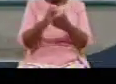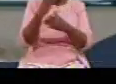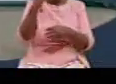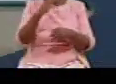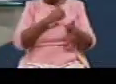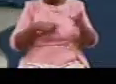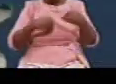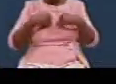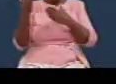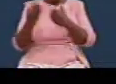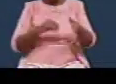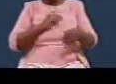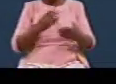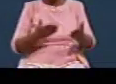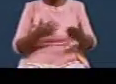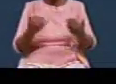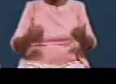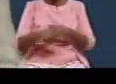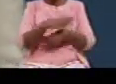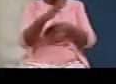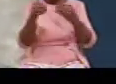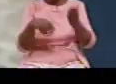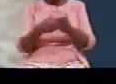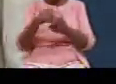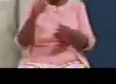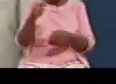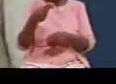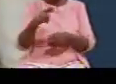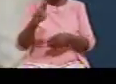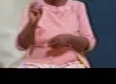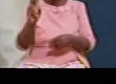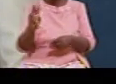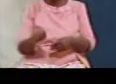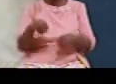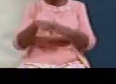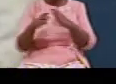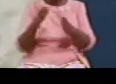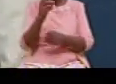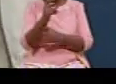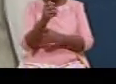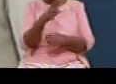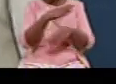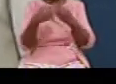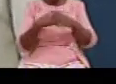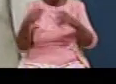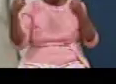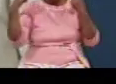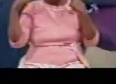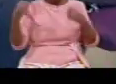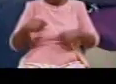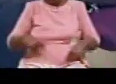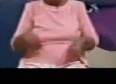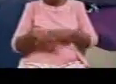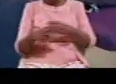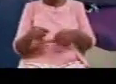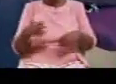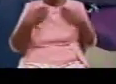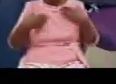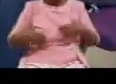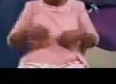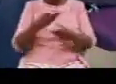today. Every thorn in your flesh and every pain in your neck, deliverance today. I